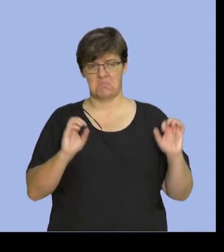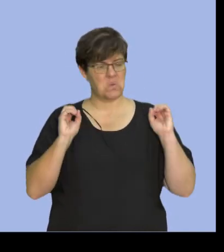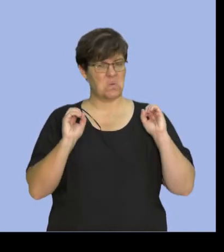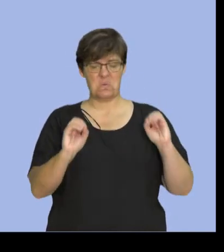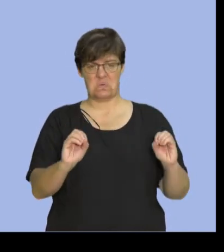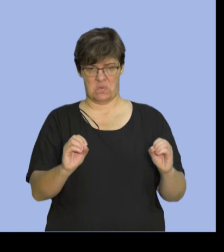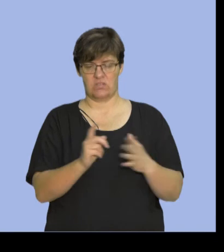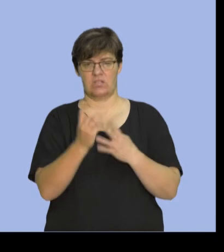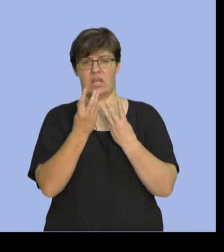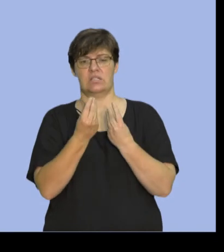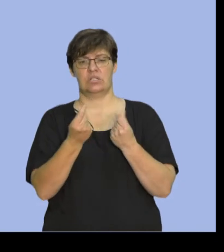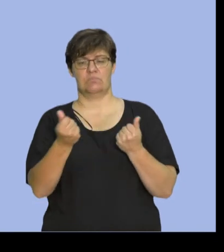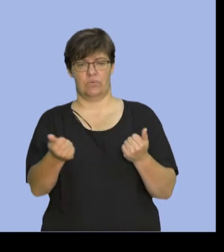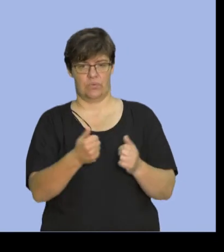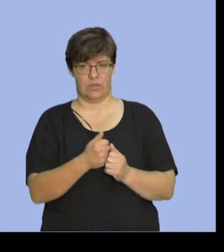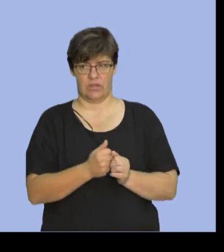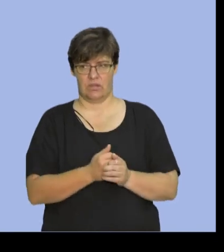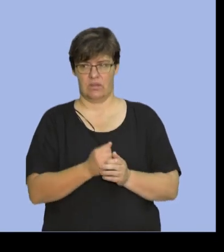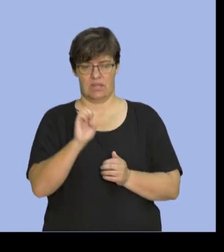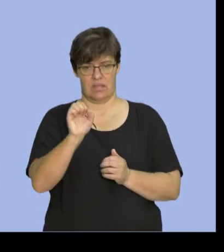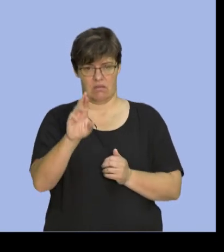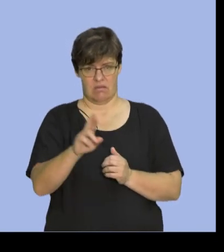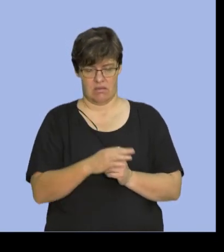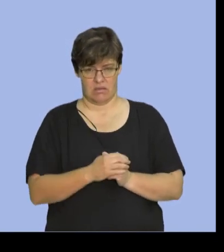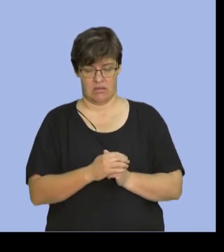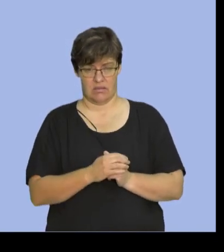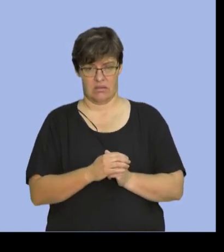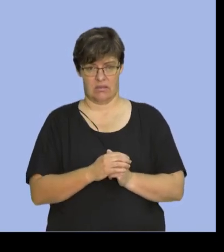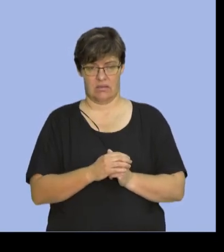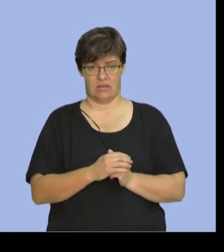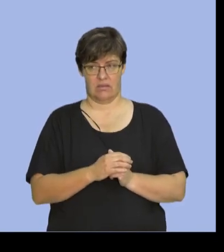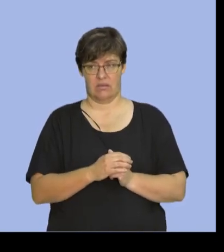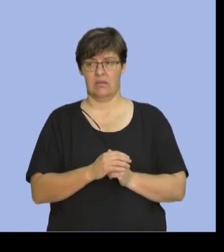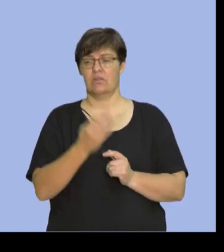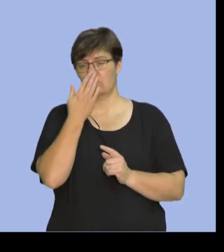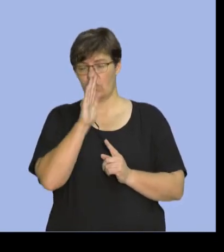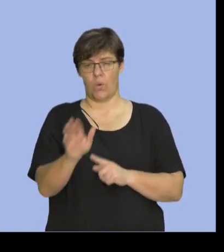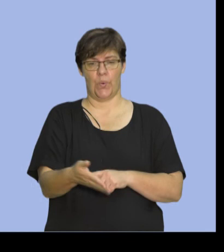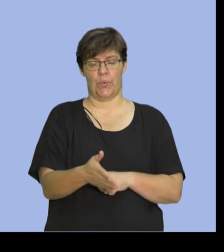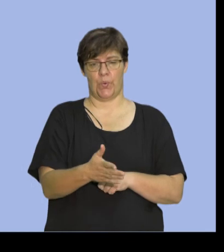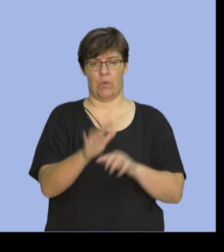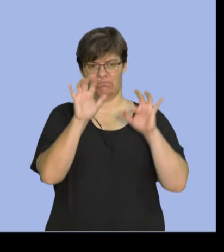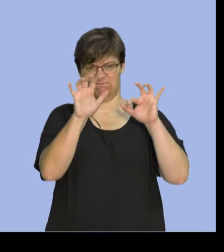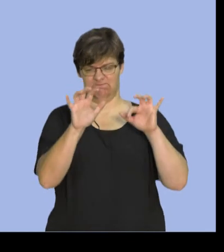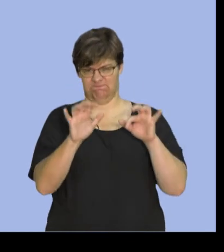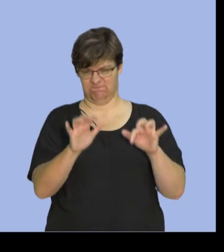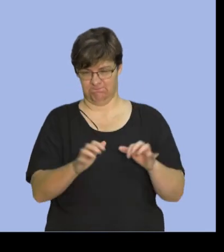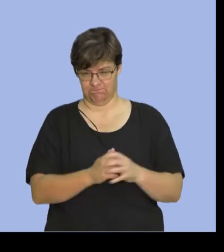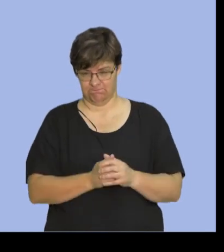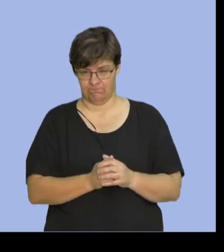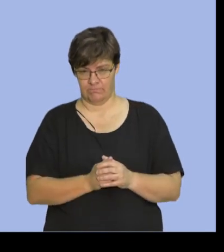surface, so this is a smooth ER, meaning that it shows the absence of the ribosomes on